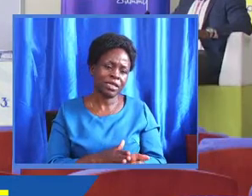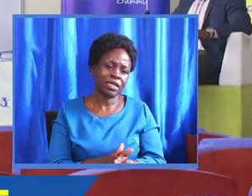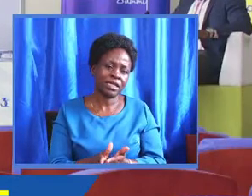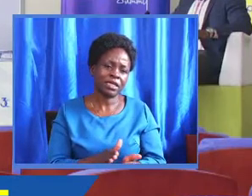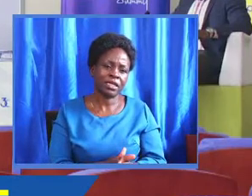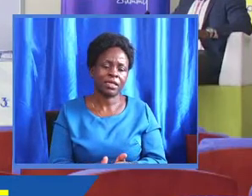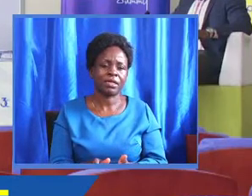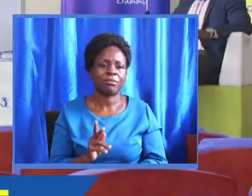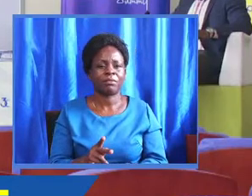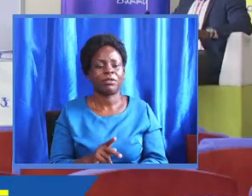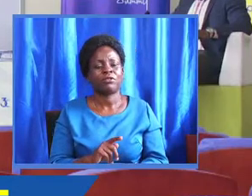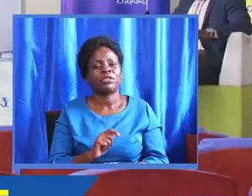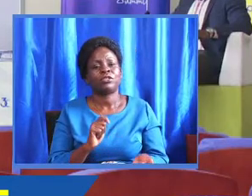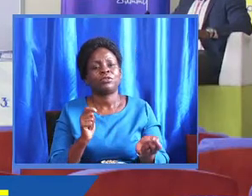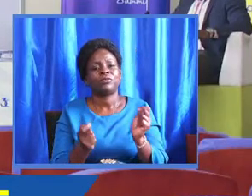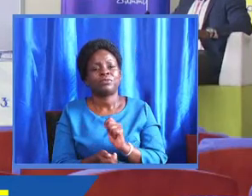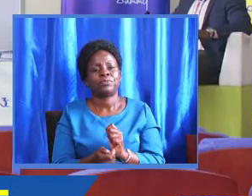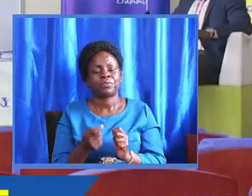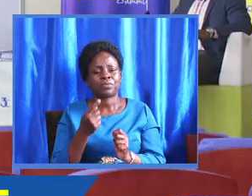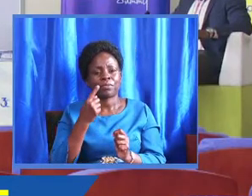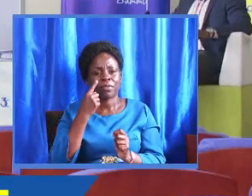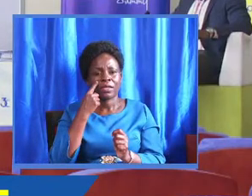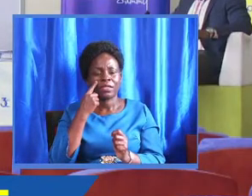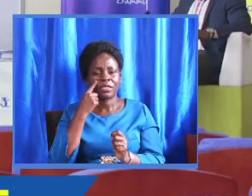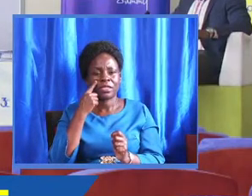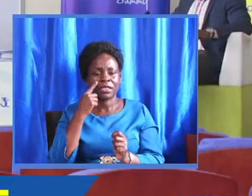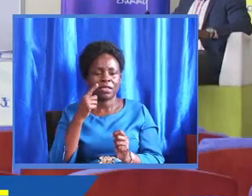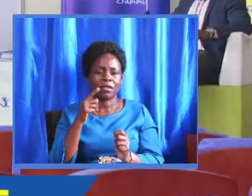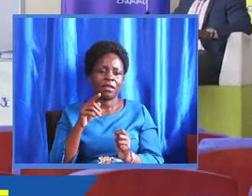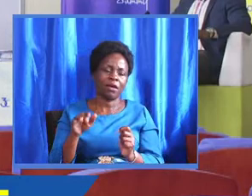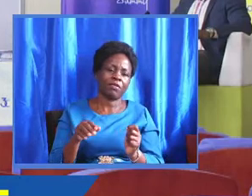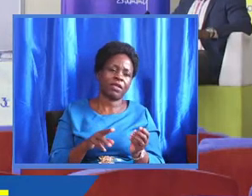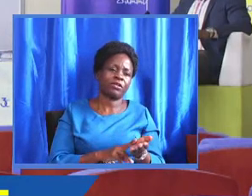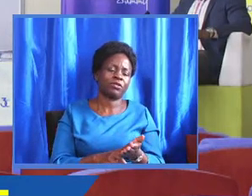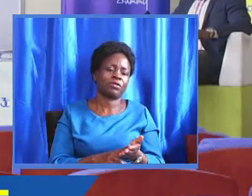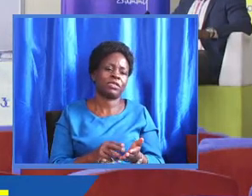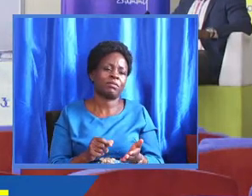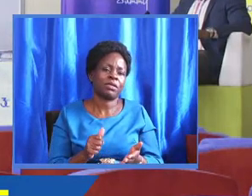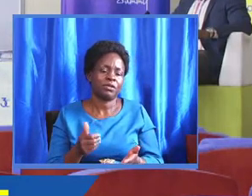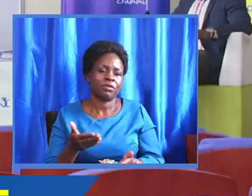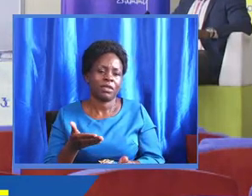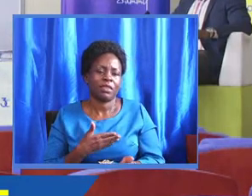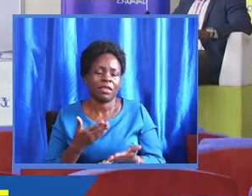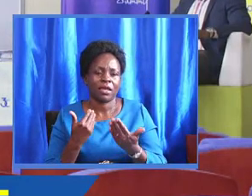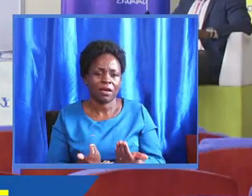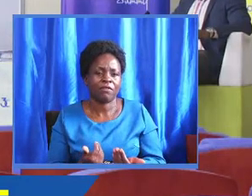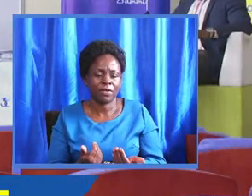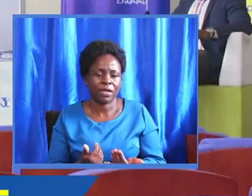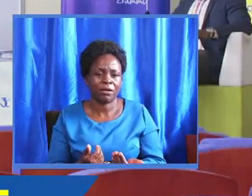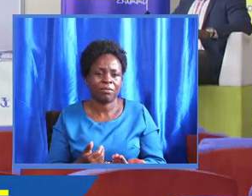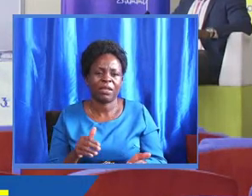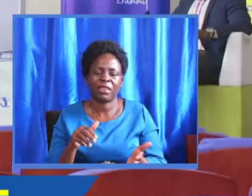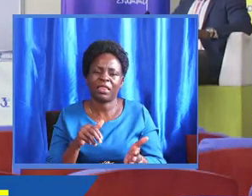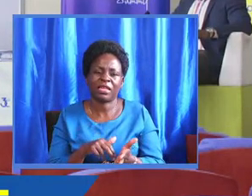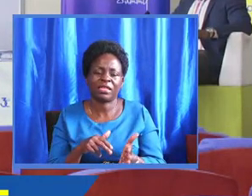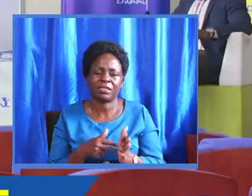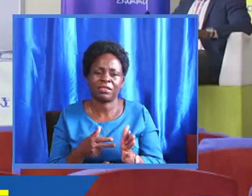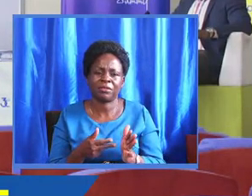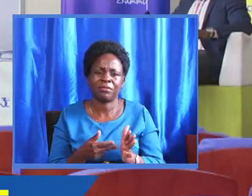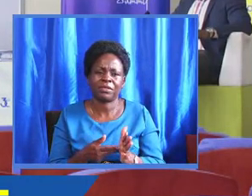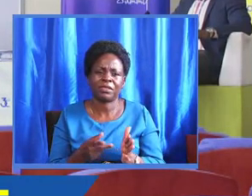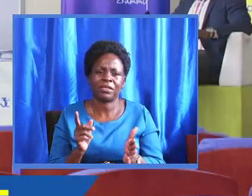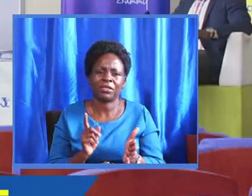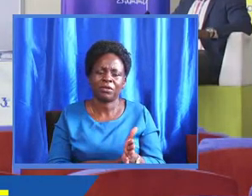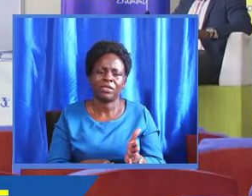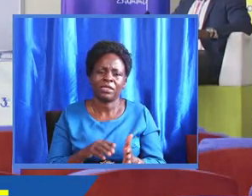trying to restructure and trying to see how they can use the monies that they have at the moment. But that does not mean that is what